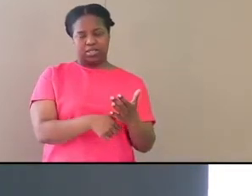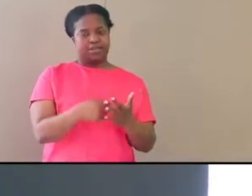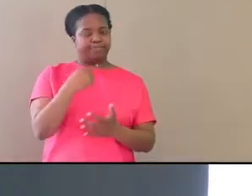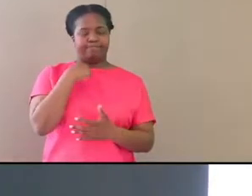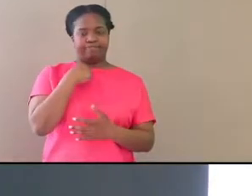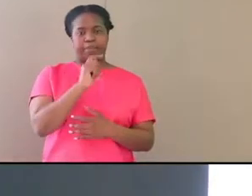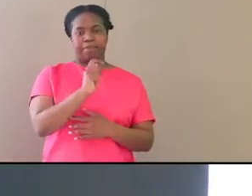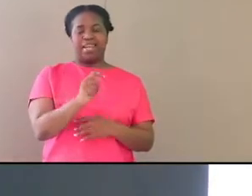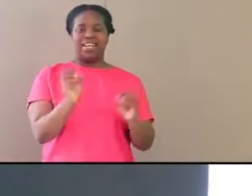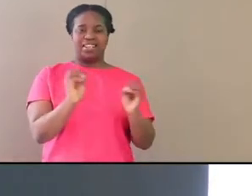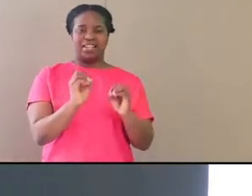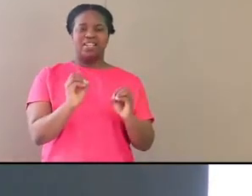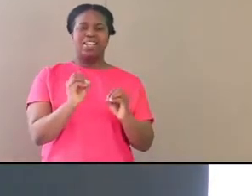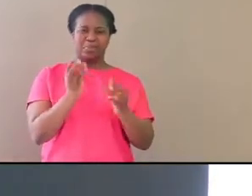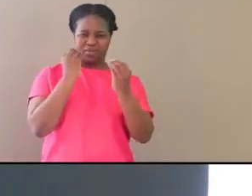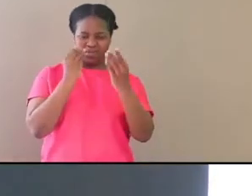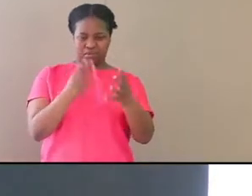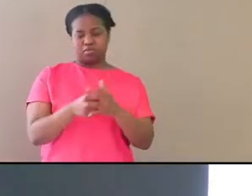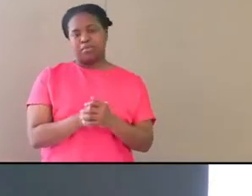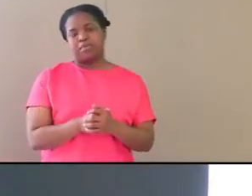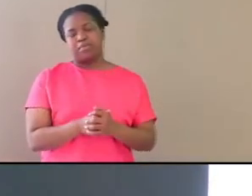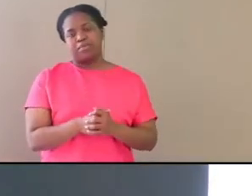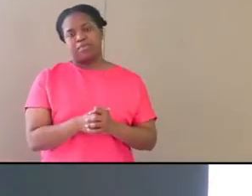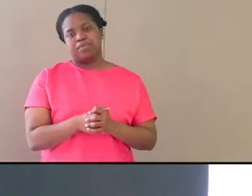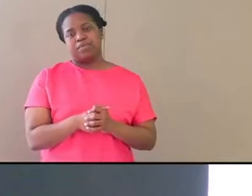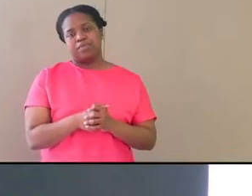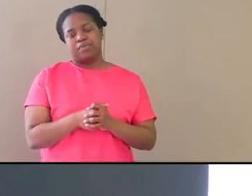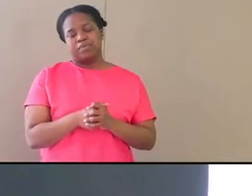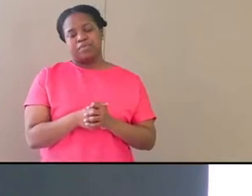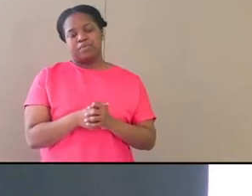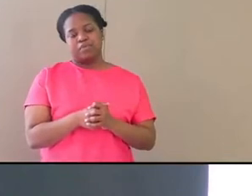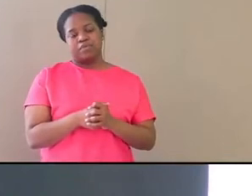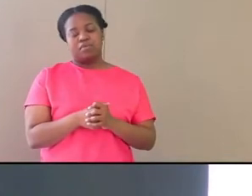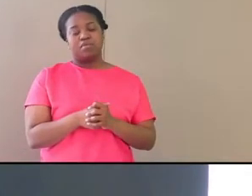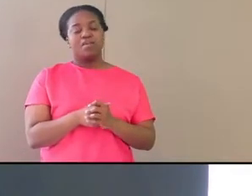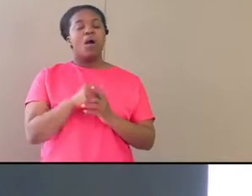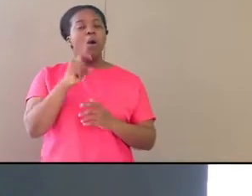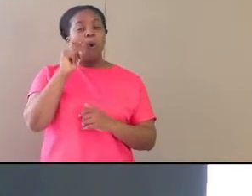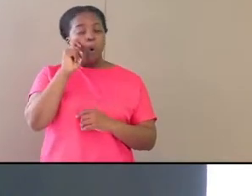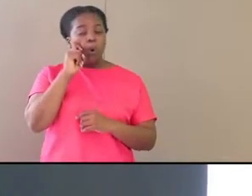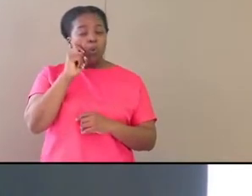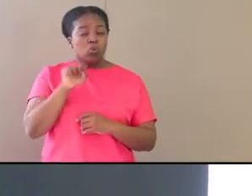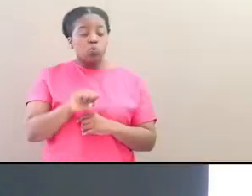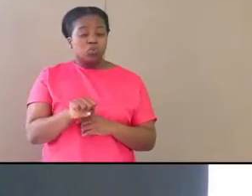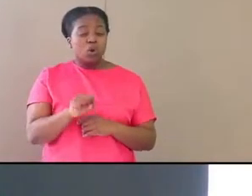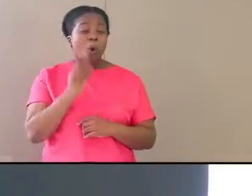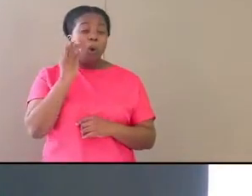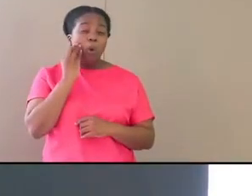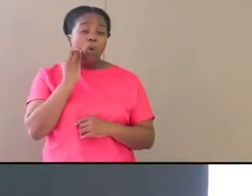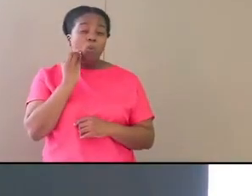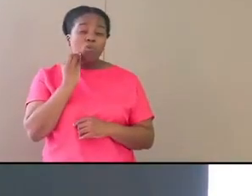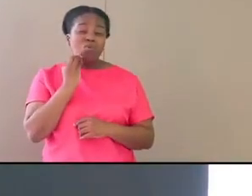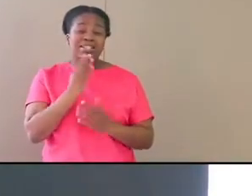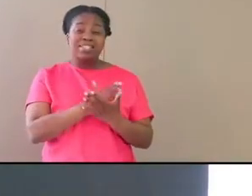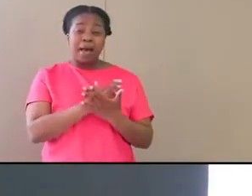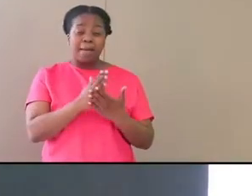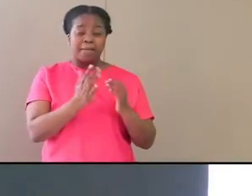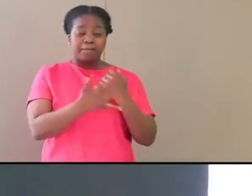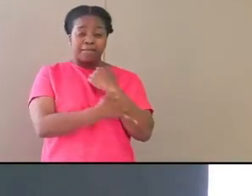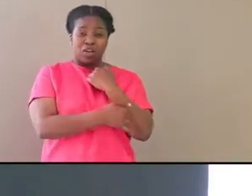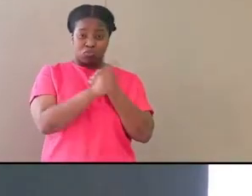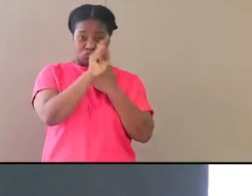Let me translate that for you differently. The old age grant, the elderly in some of these places,